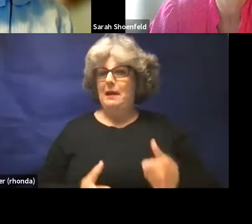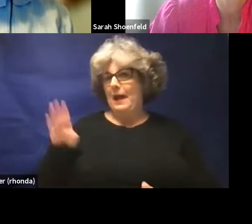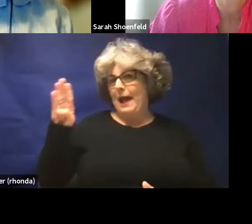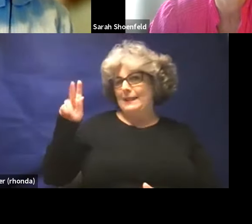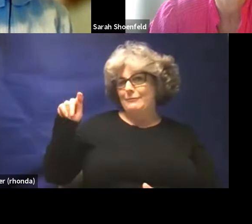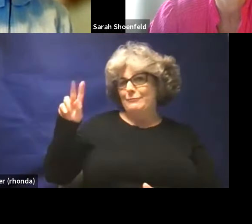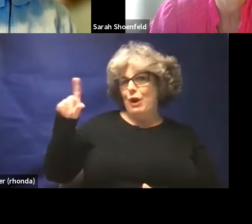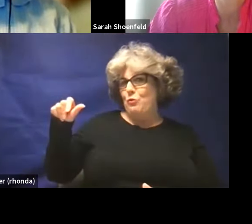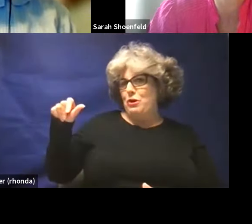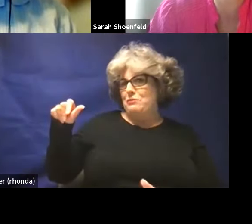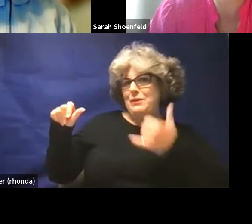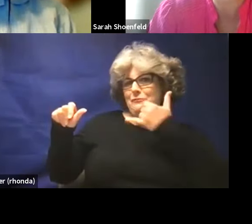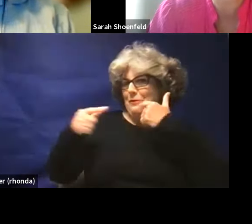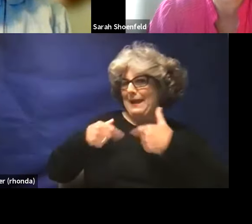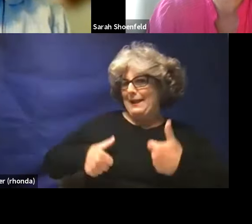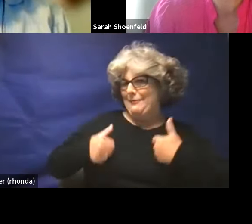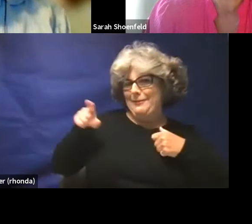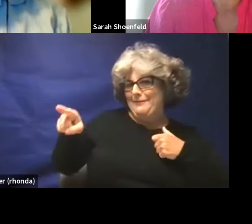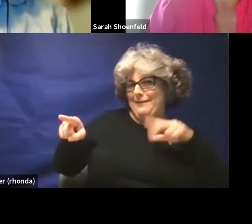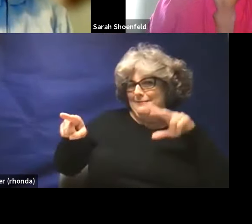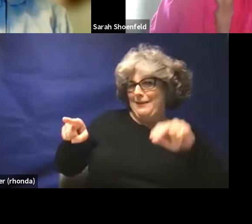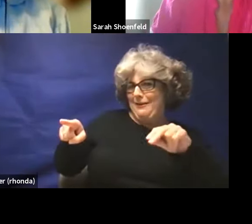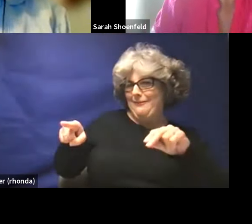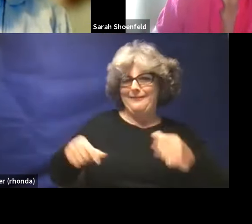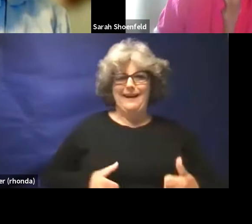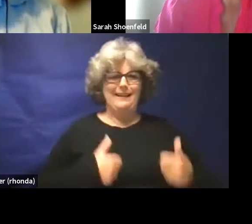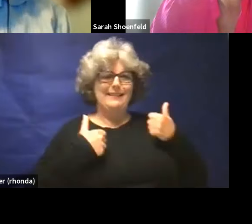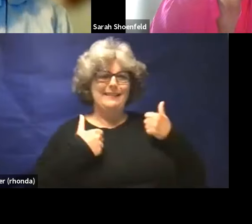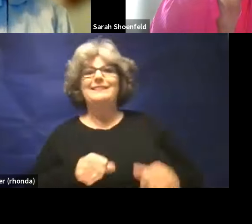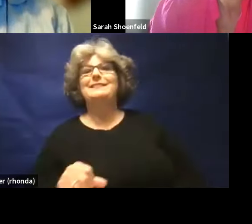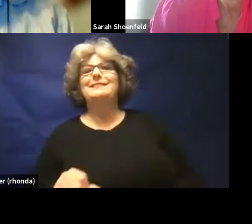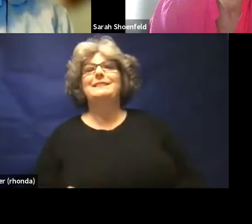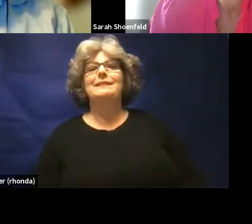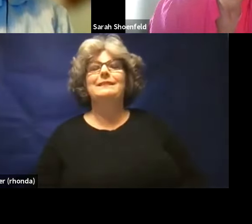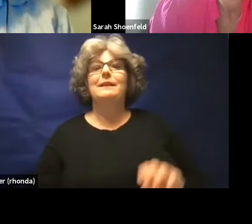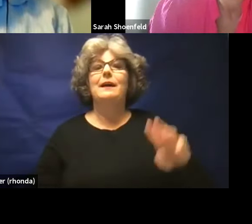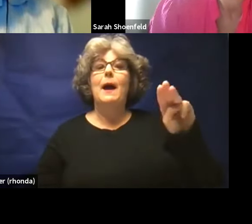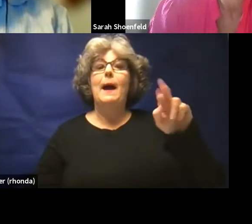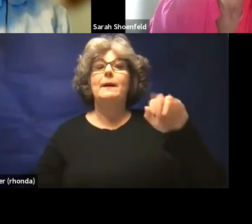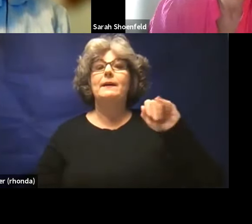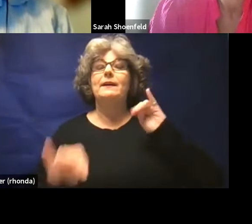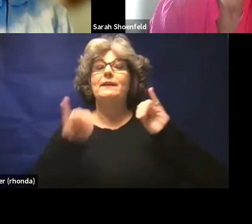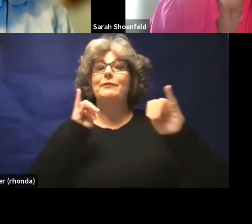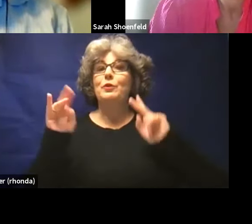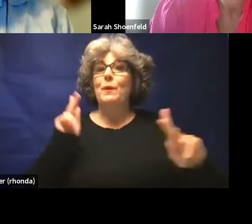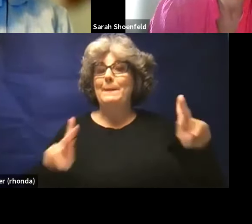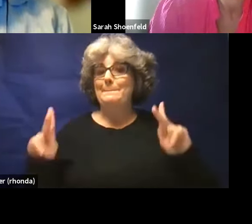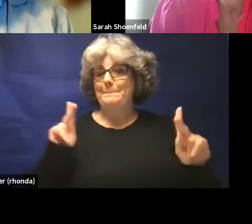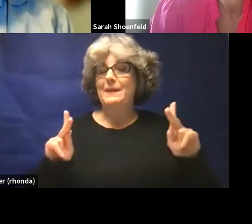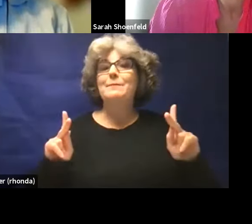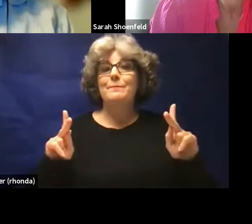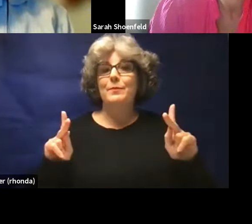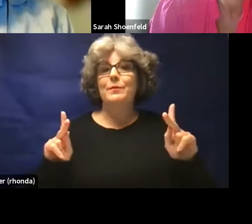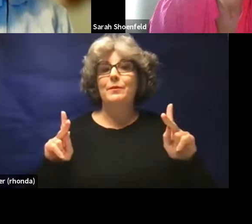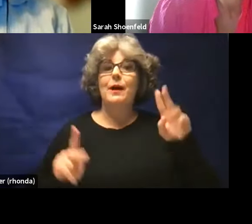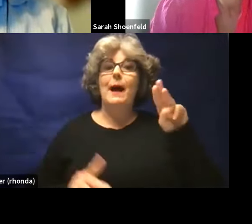like Brightwood. There's nothing wrong with Brightwood. But I live in Tacoma. The funny thing is when I was interviewing people about